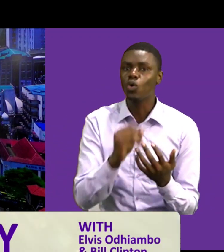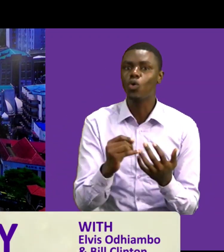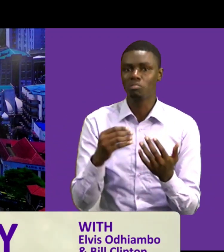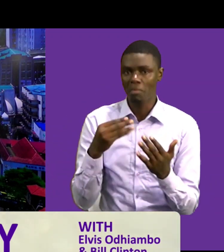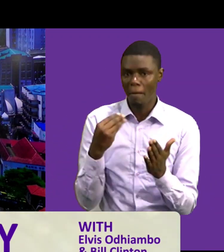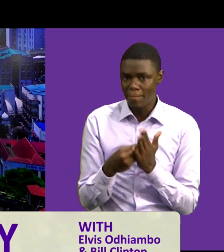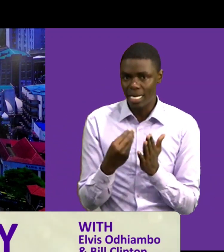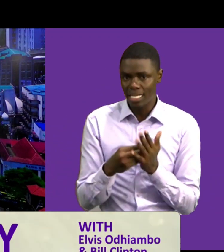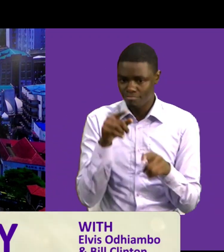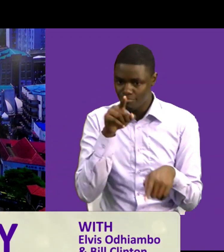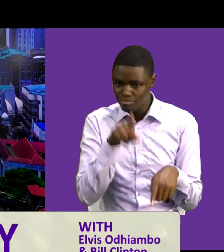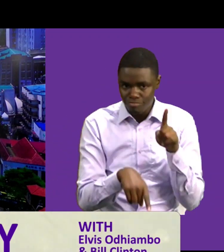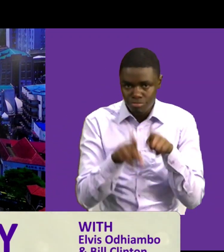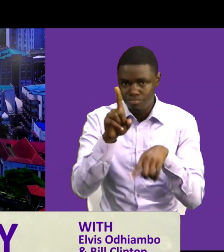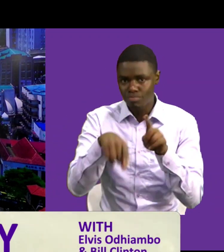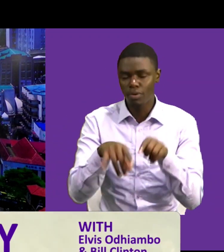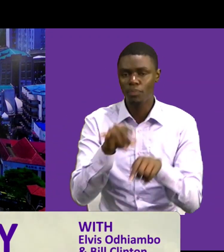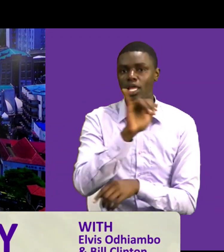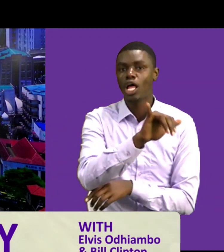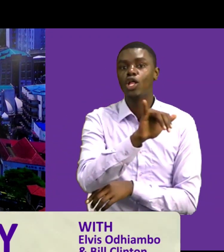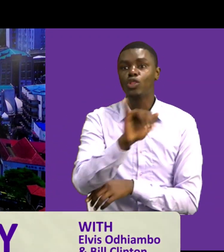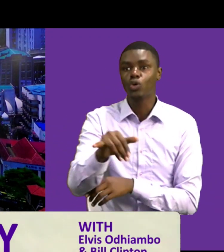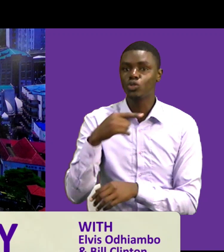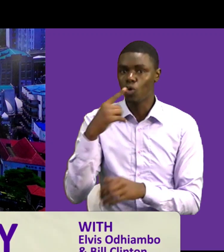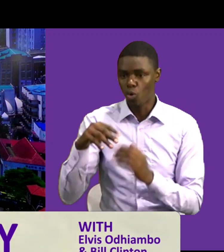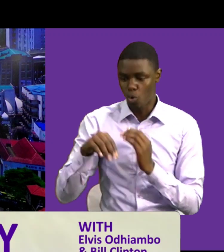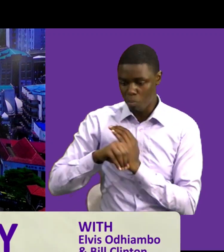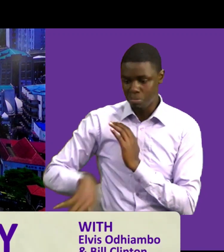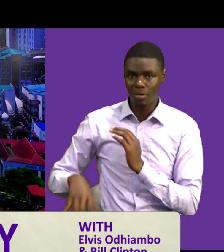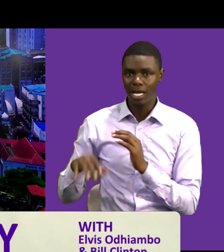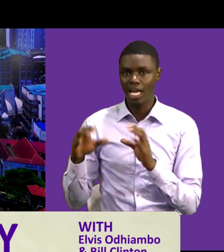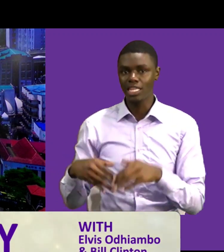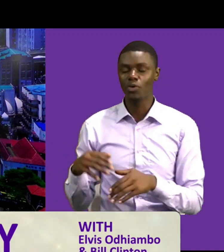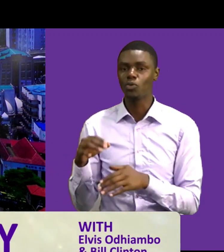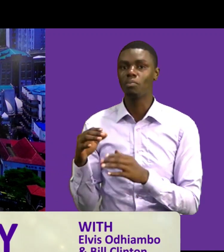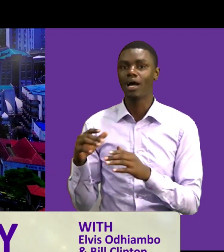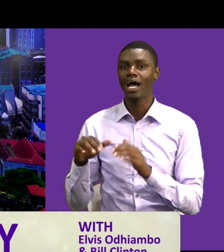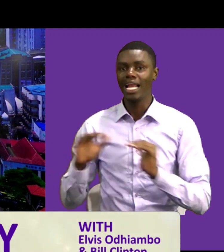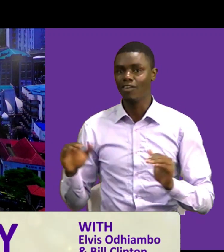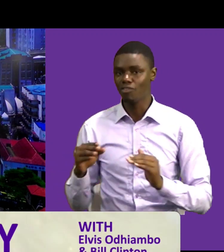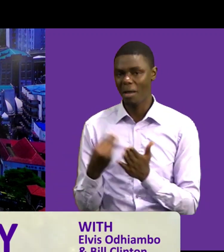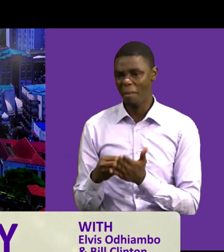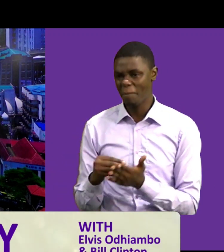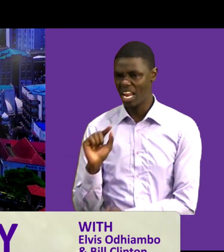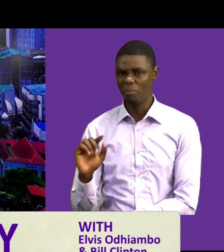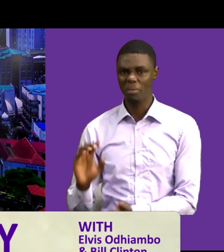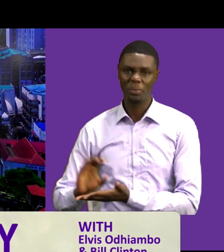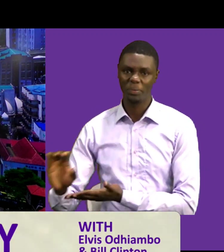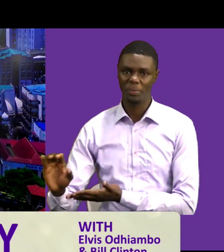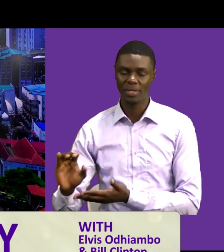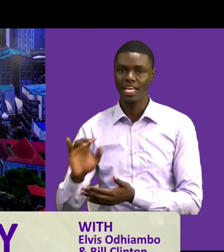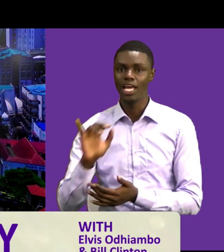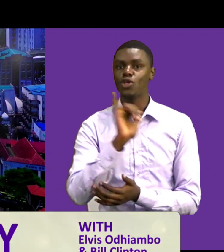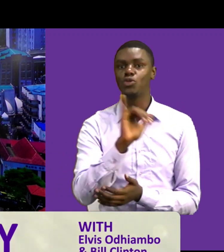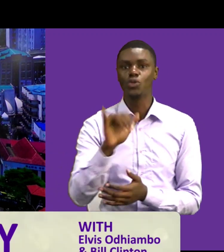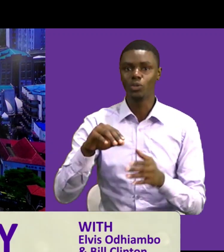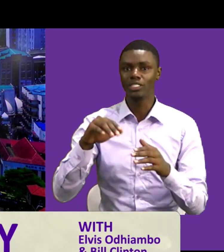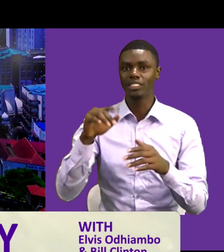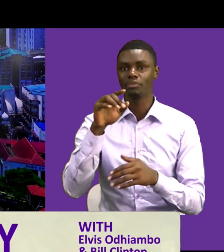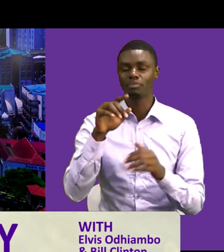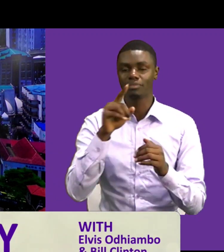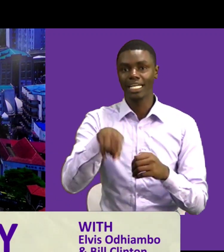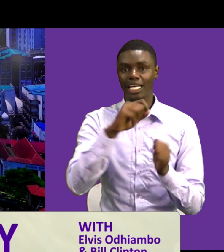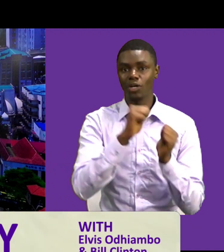The funds vary. So those that exit at the group level, they are given a small amount of money. Those that exit at the